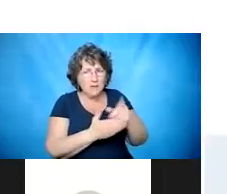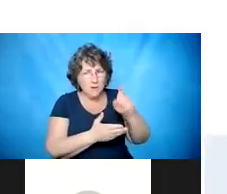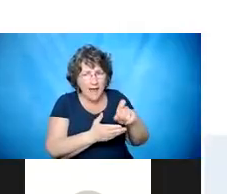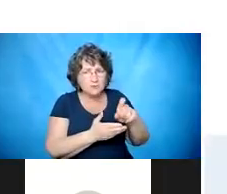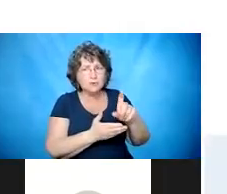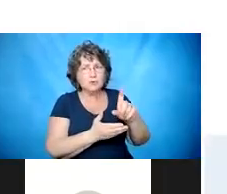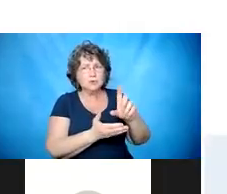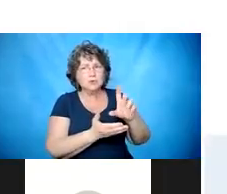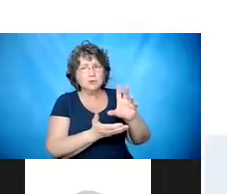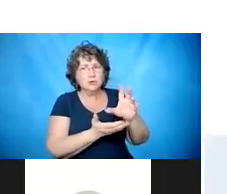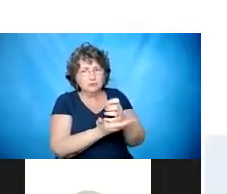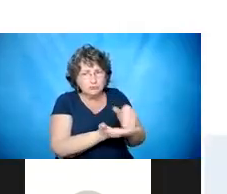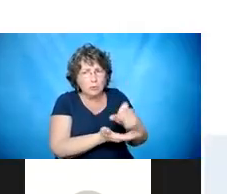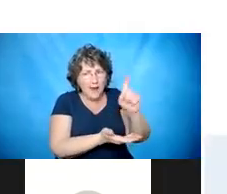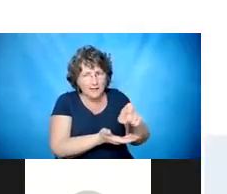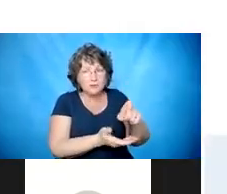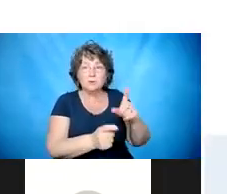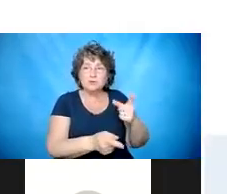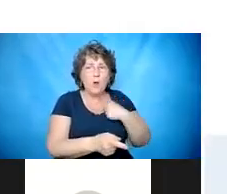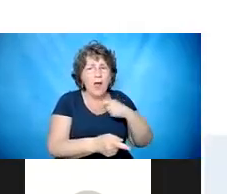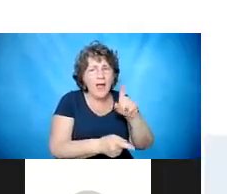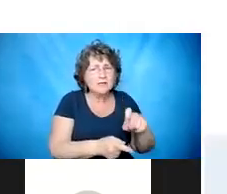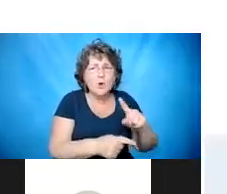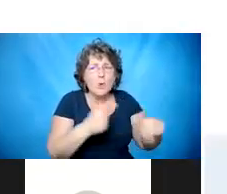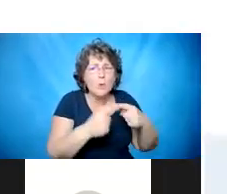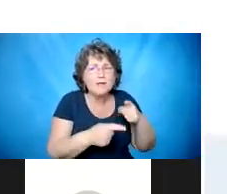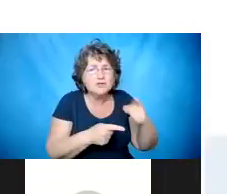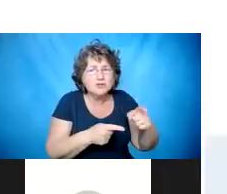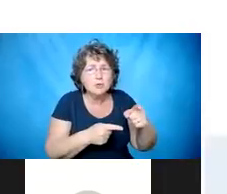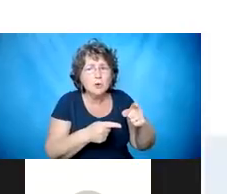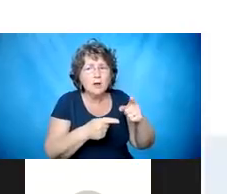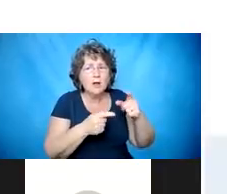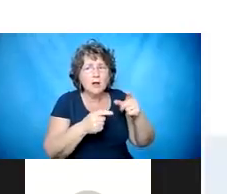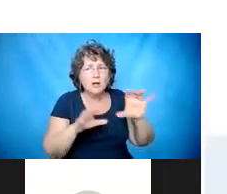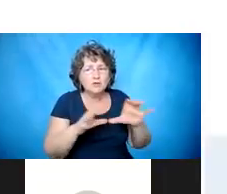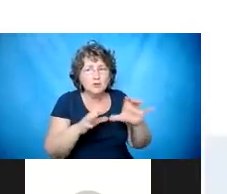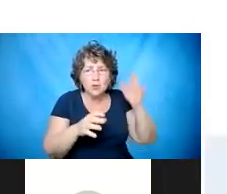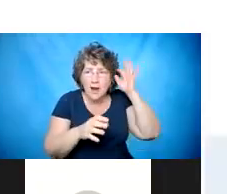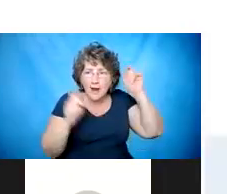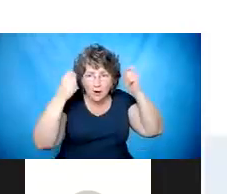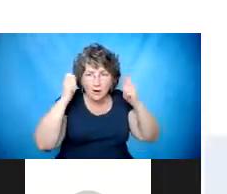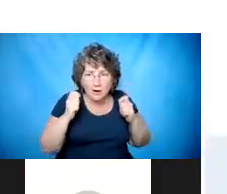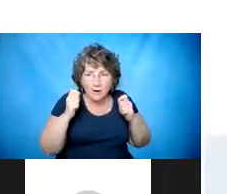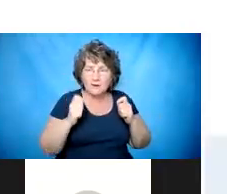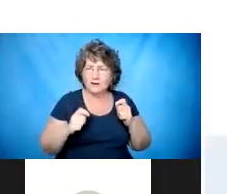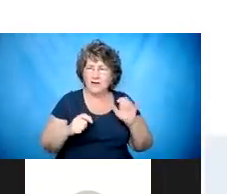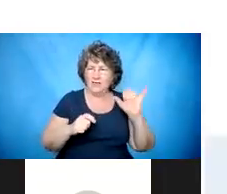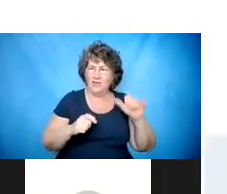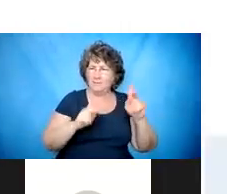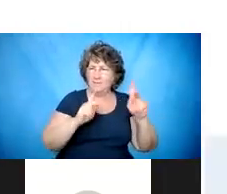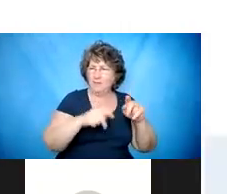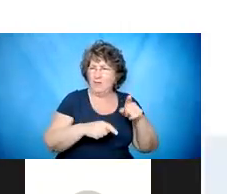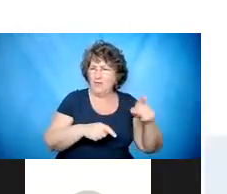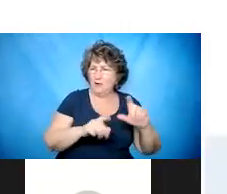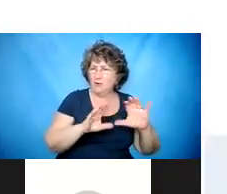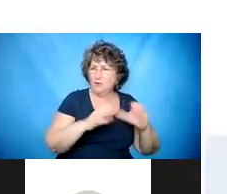And her service provider looked at me and said, well, we wash our hair every 2 to 3 days, like we do with all the other folks that live